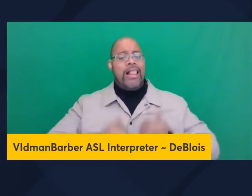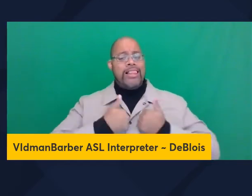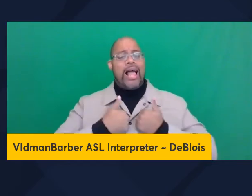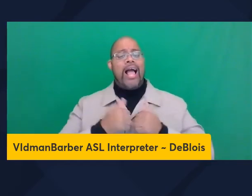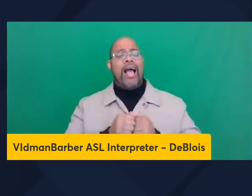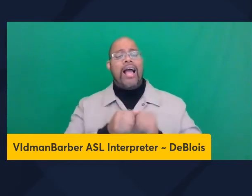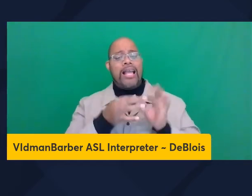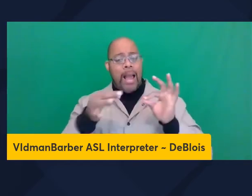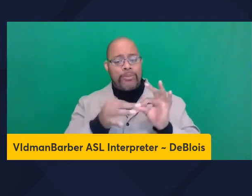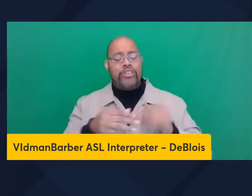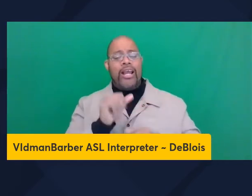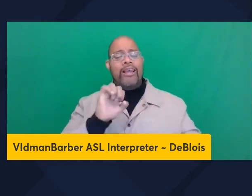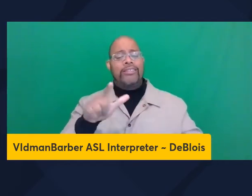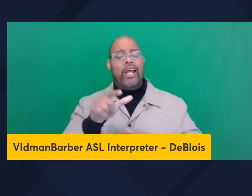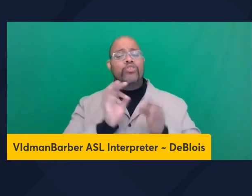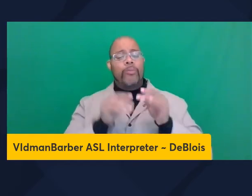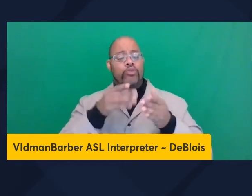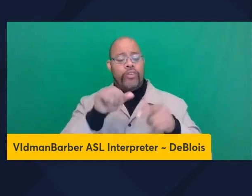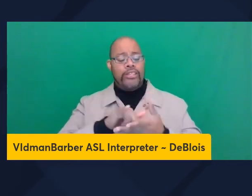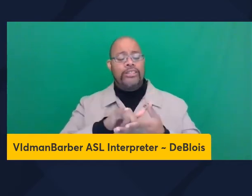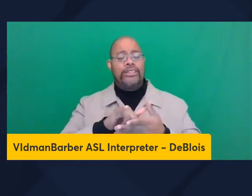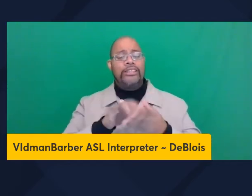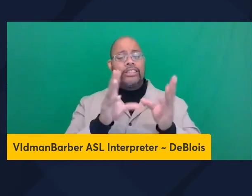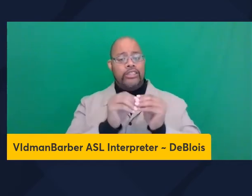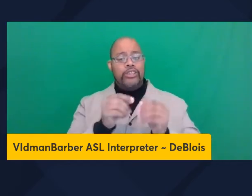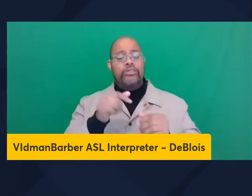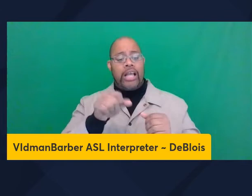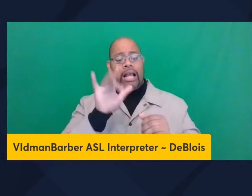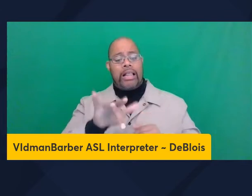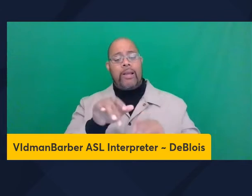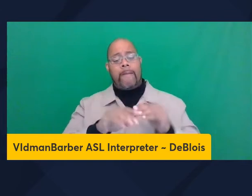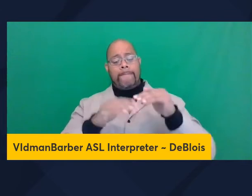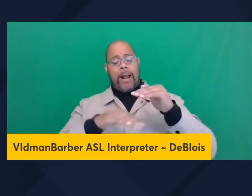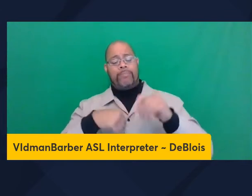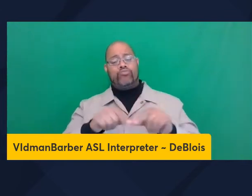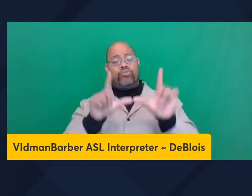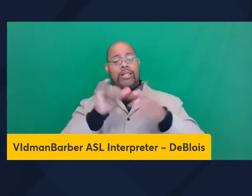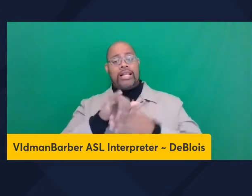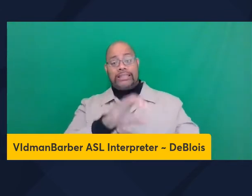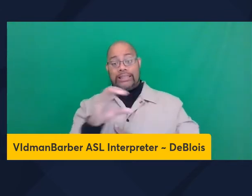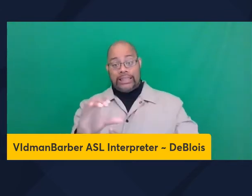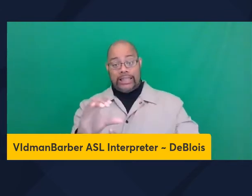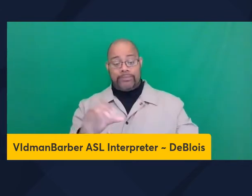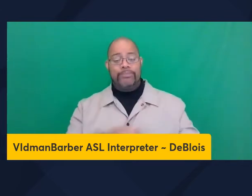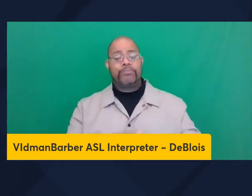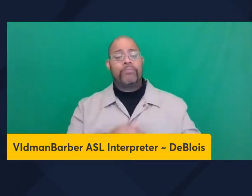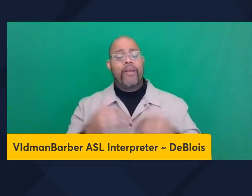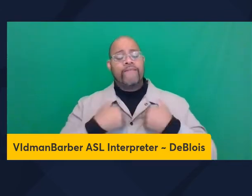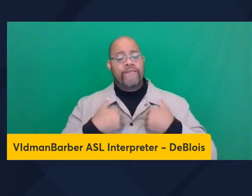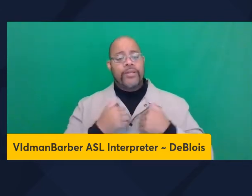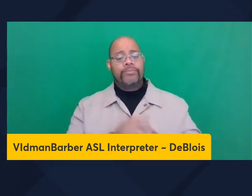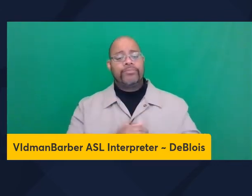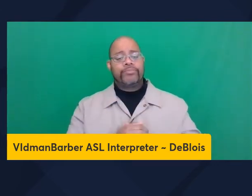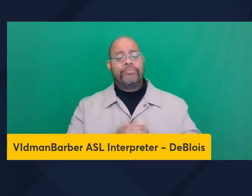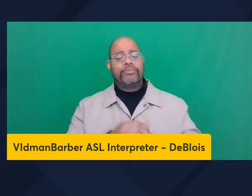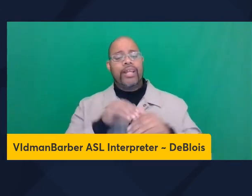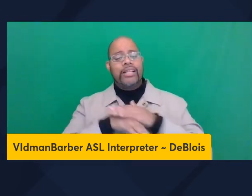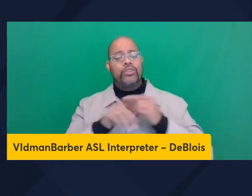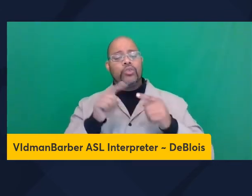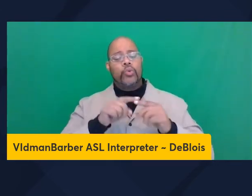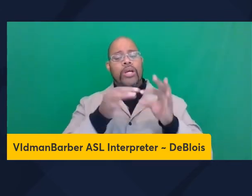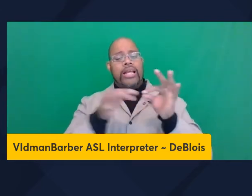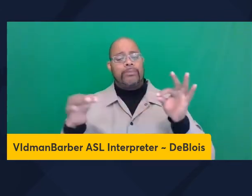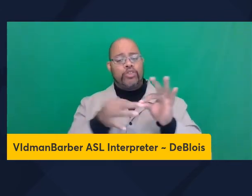ASL interpreters during the session. You can click at the bottom of the screen, the CC, to have access to